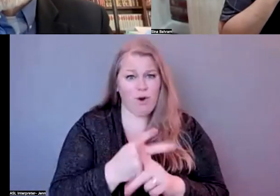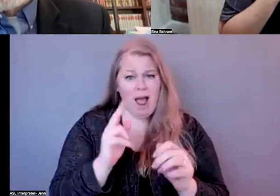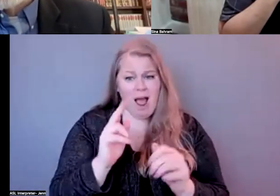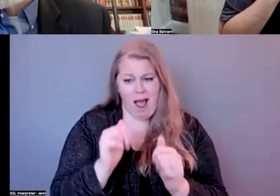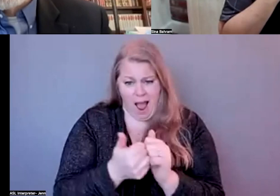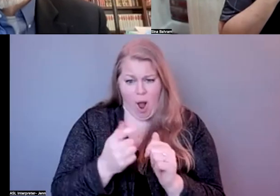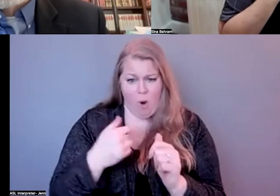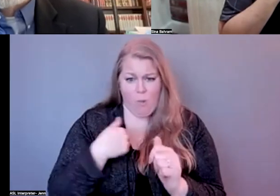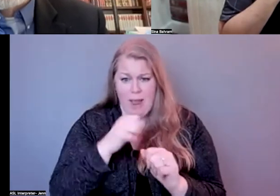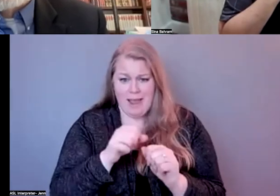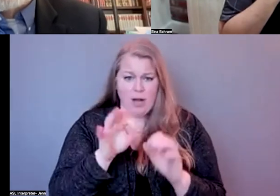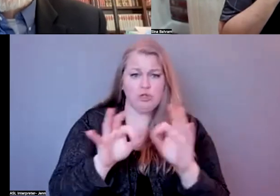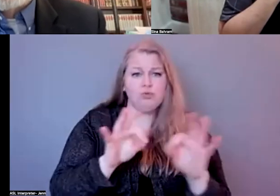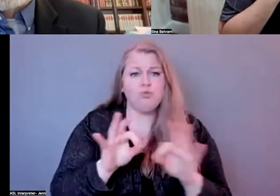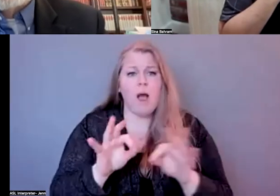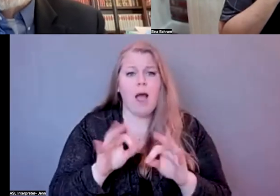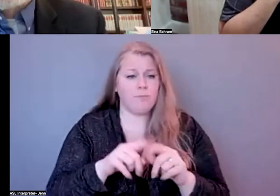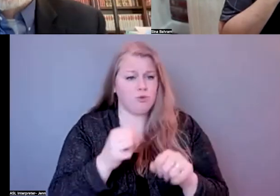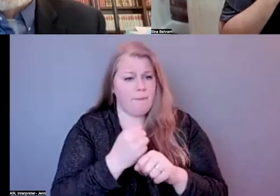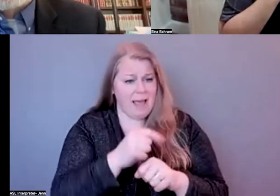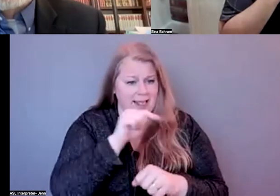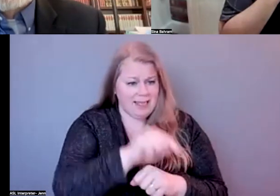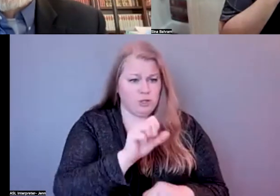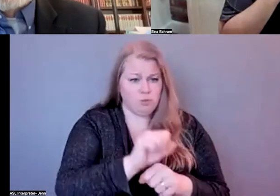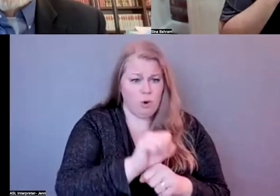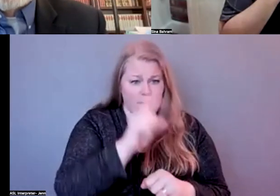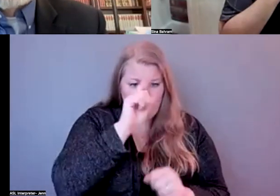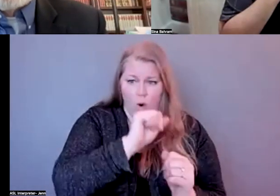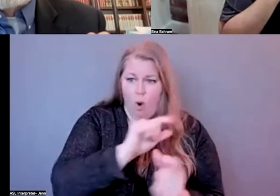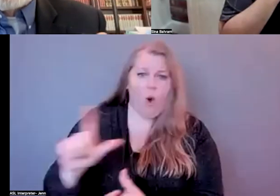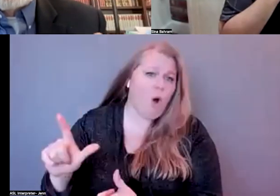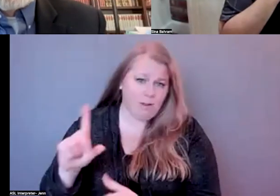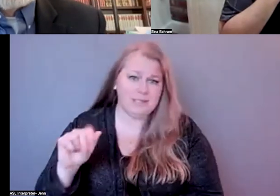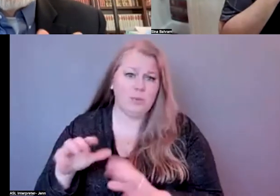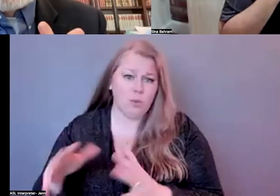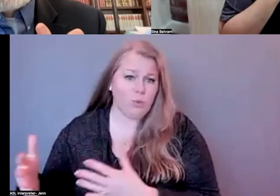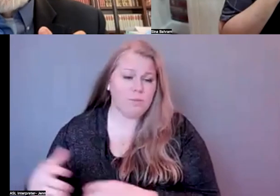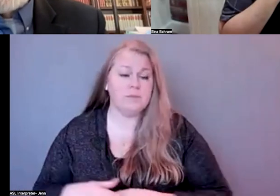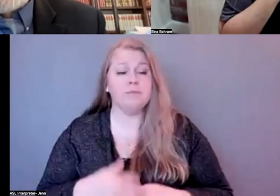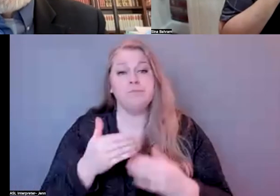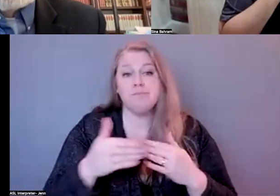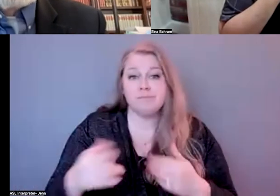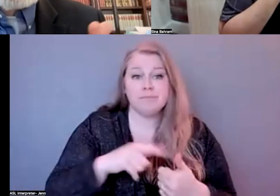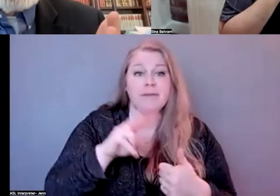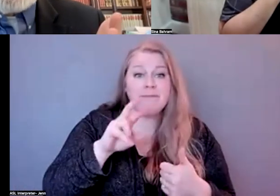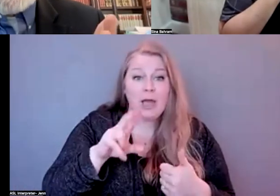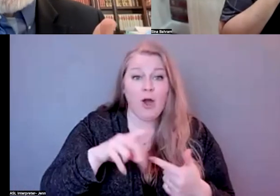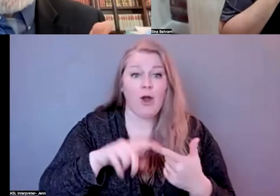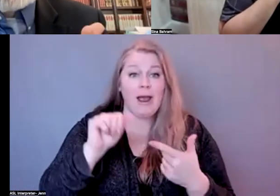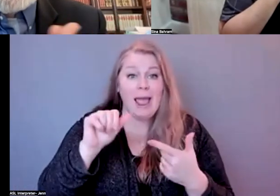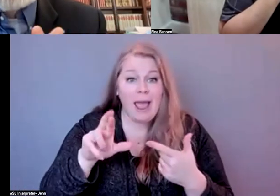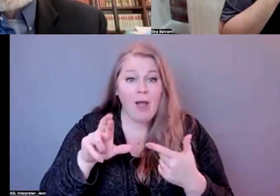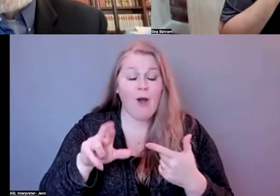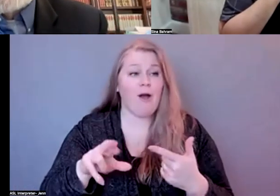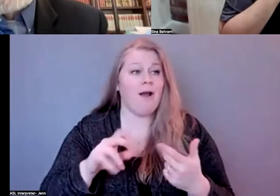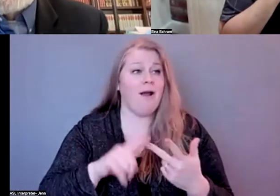describe how to make things work for all the different disability groups. Going forward, we're going to have VR, AR. We're going to